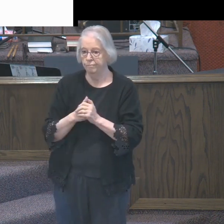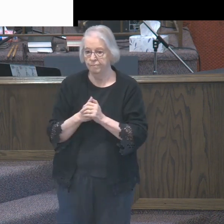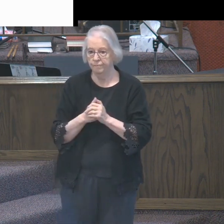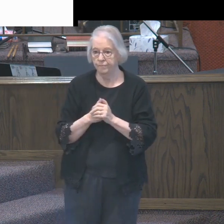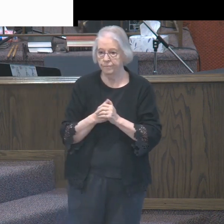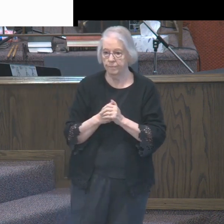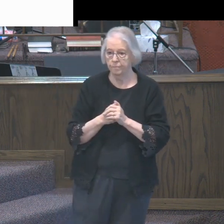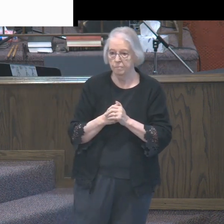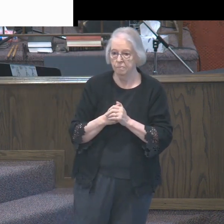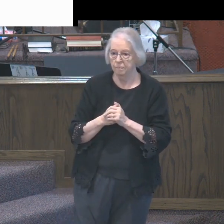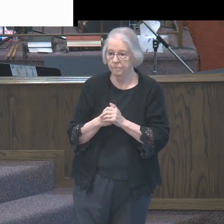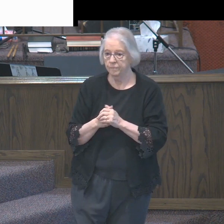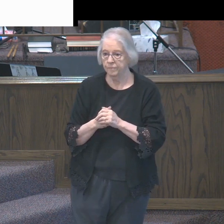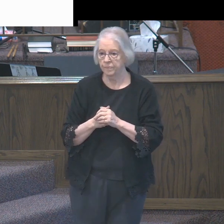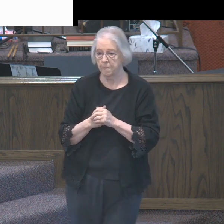Because